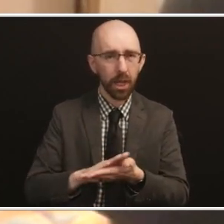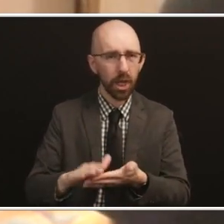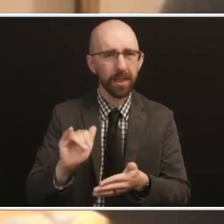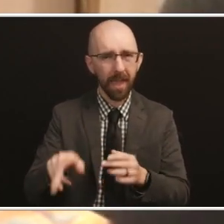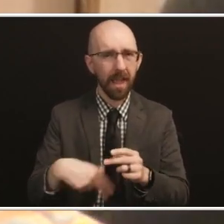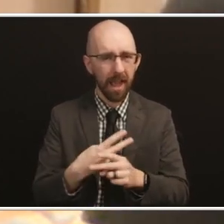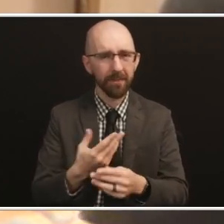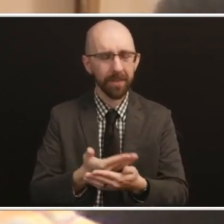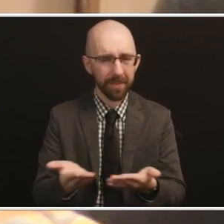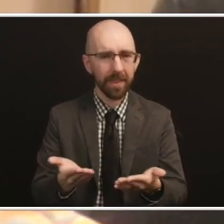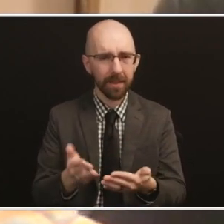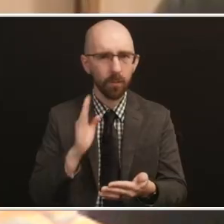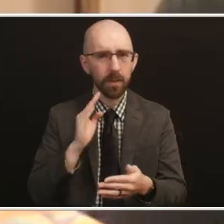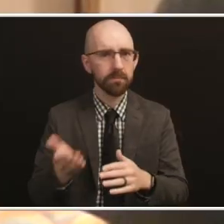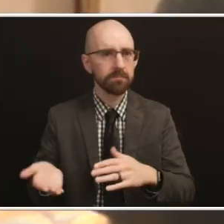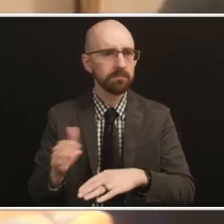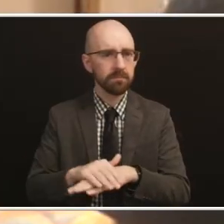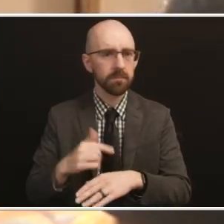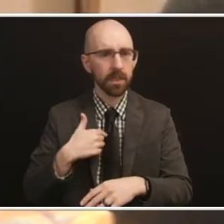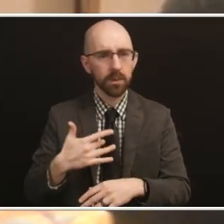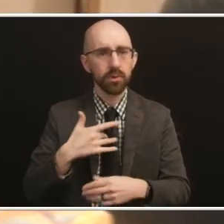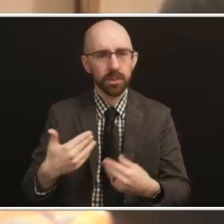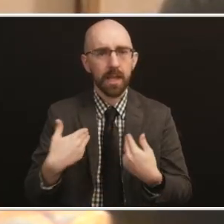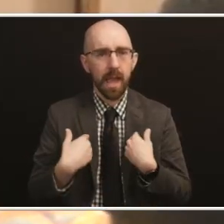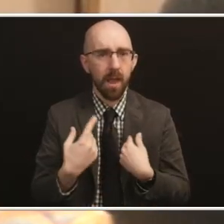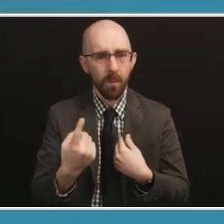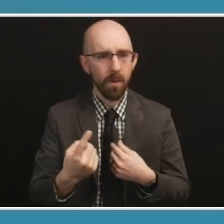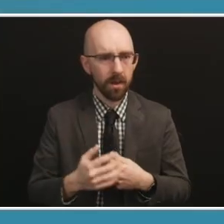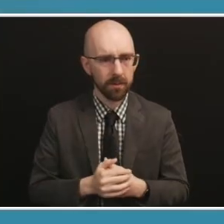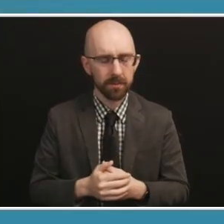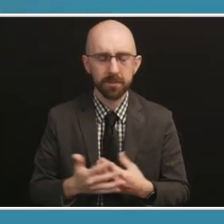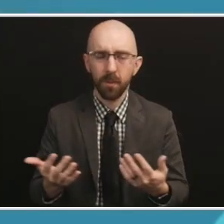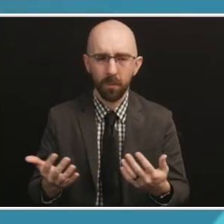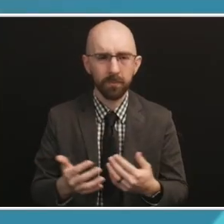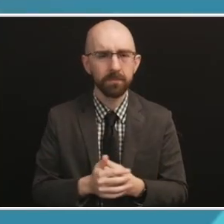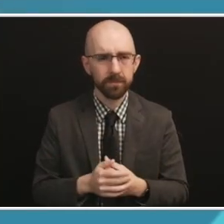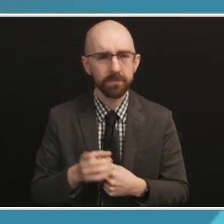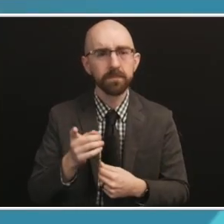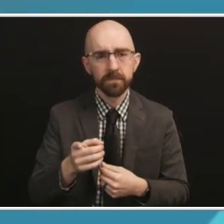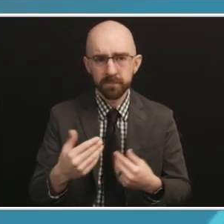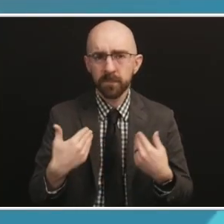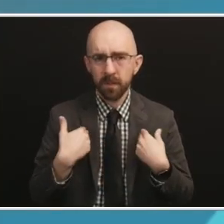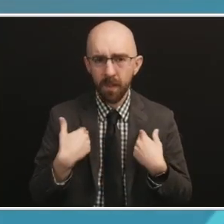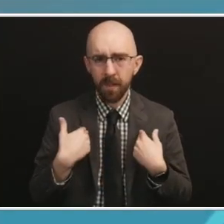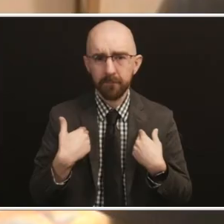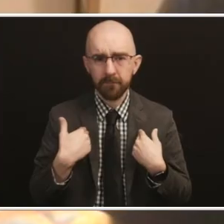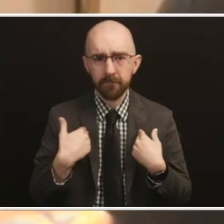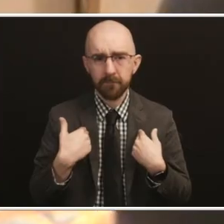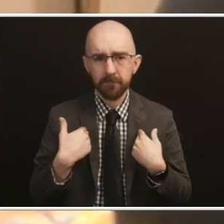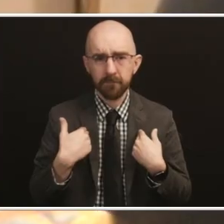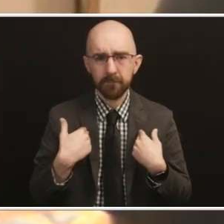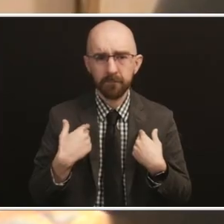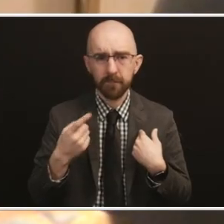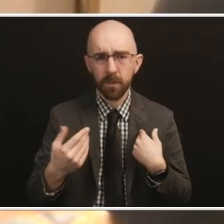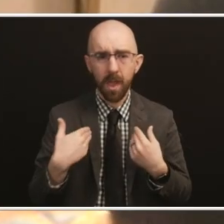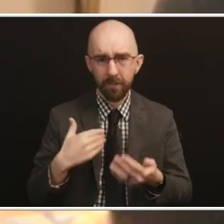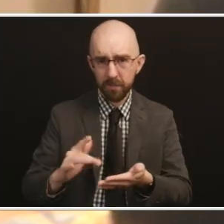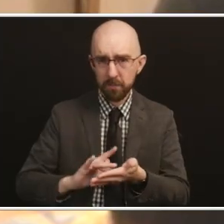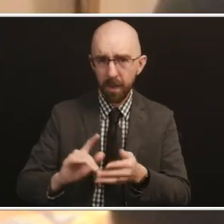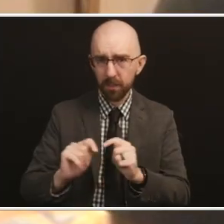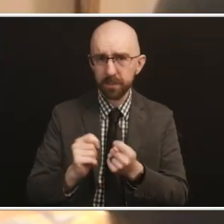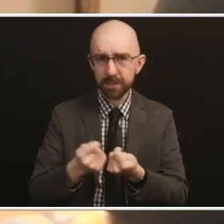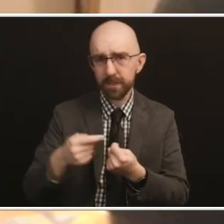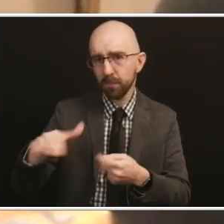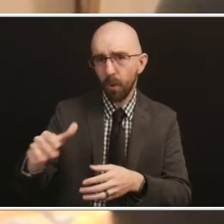would intensify it to where I usually had one. So you had your... That's why. Did you have your medical team so go get brake